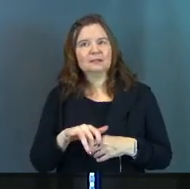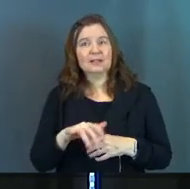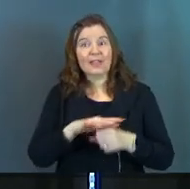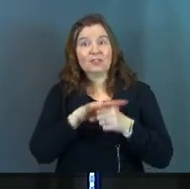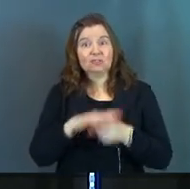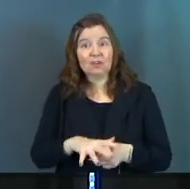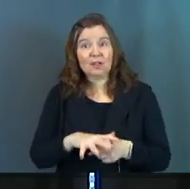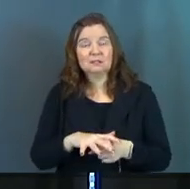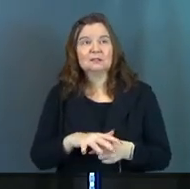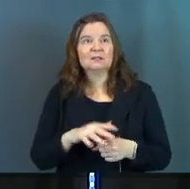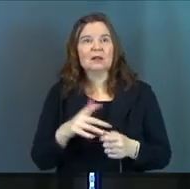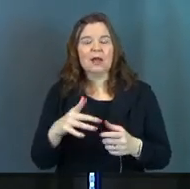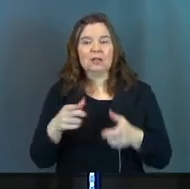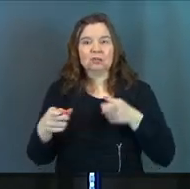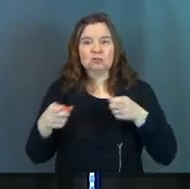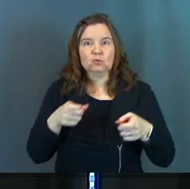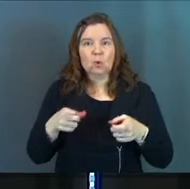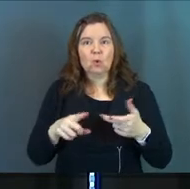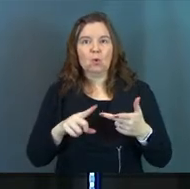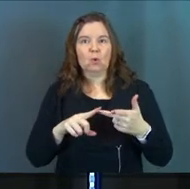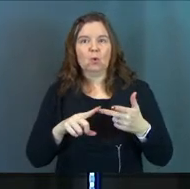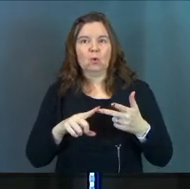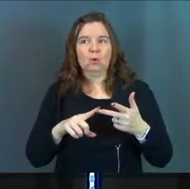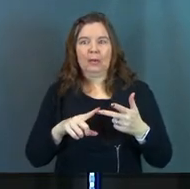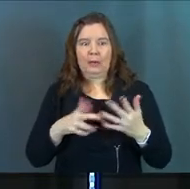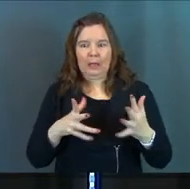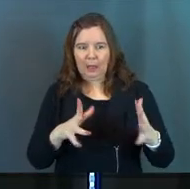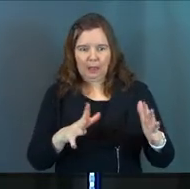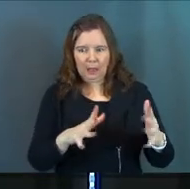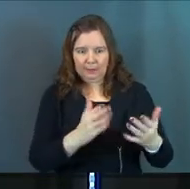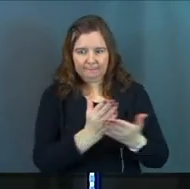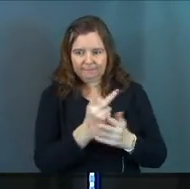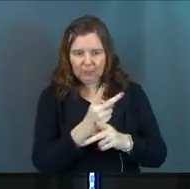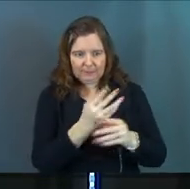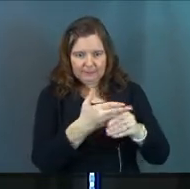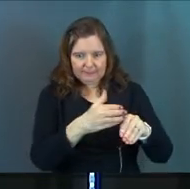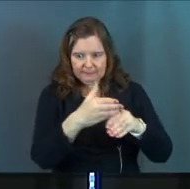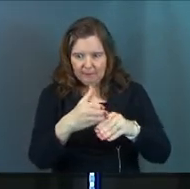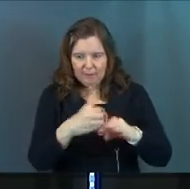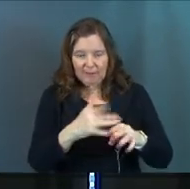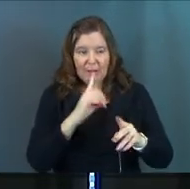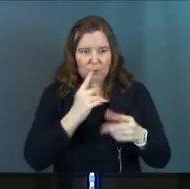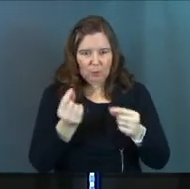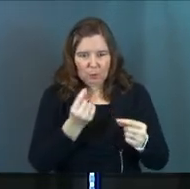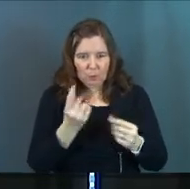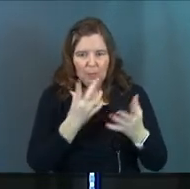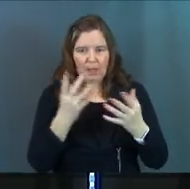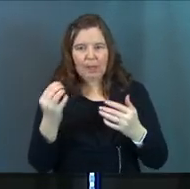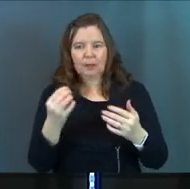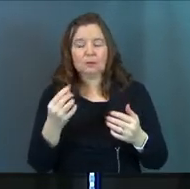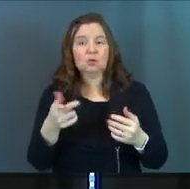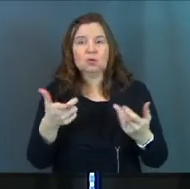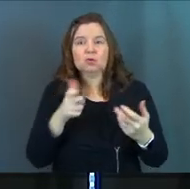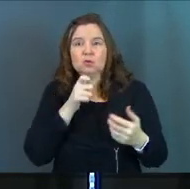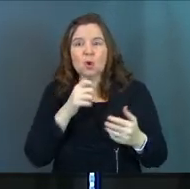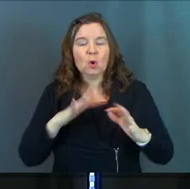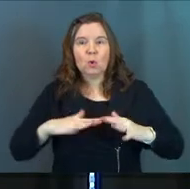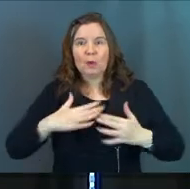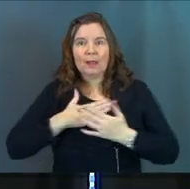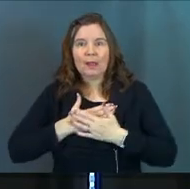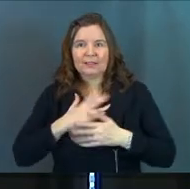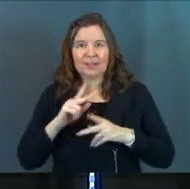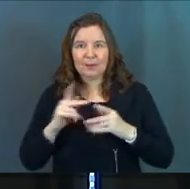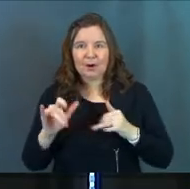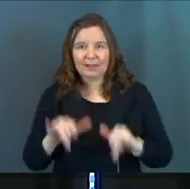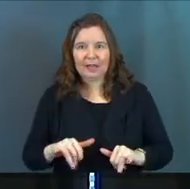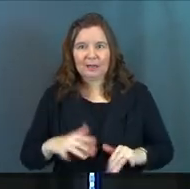That's stress, and it's control, and it's rationing, and I'm not sure what we're going to do. And you don't relax at a